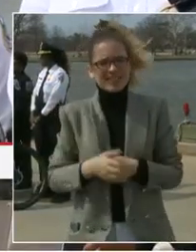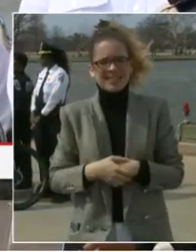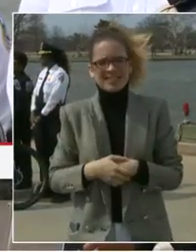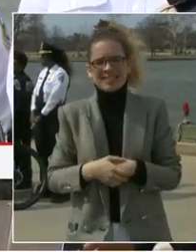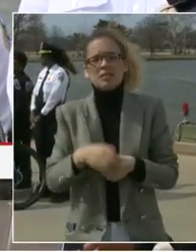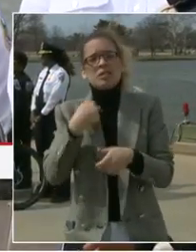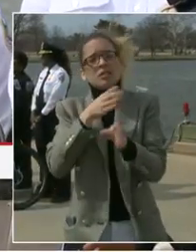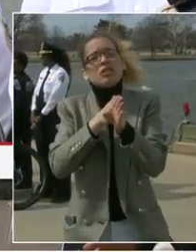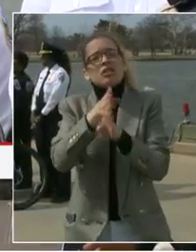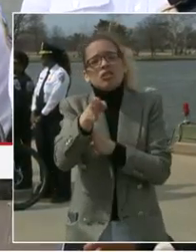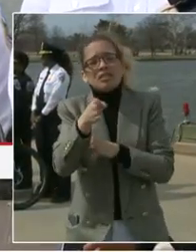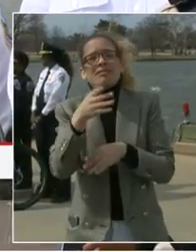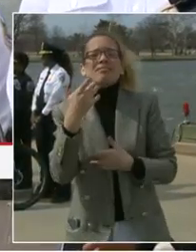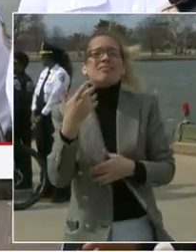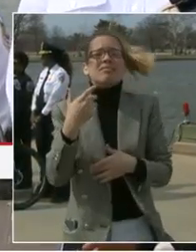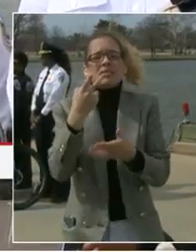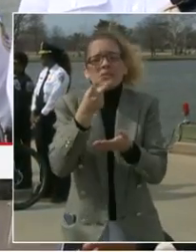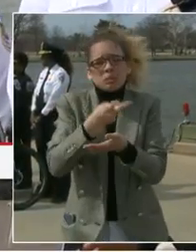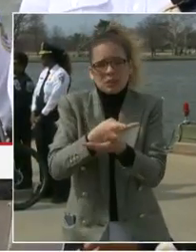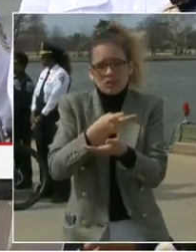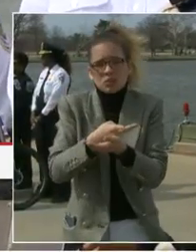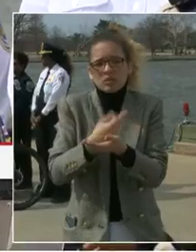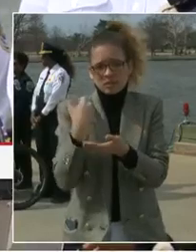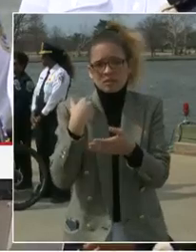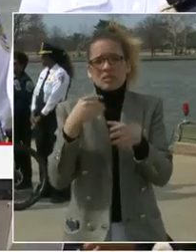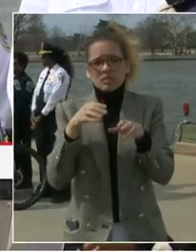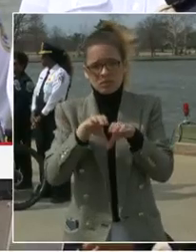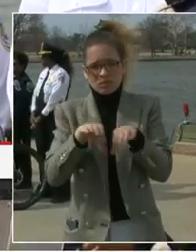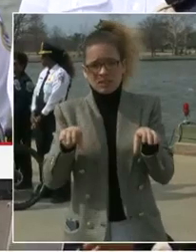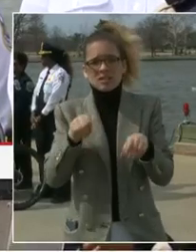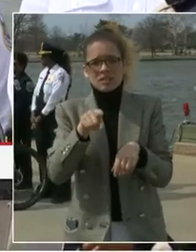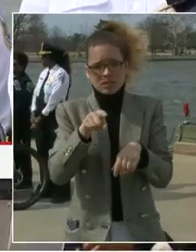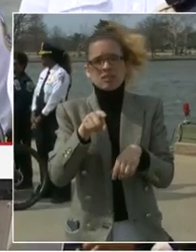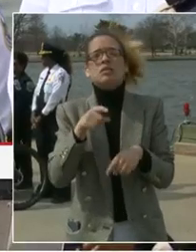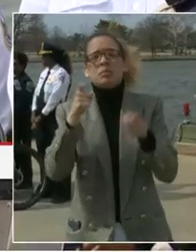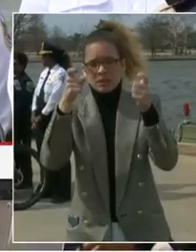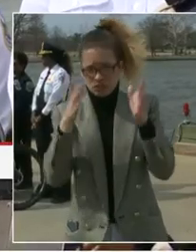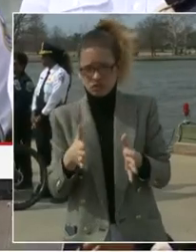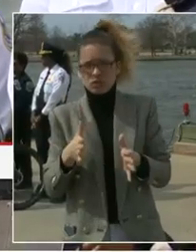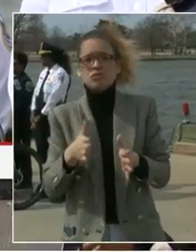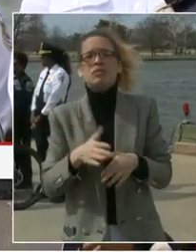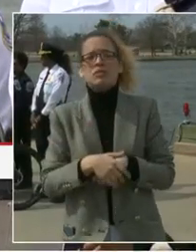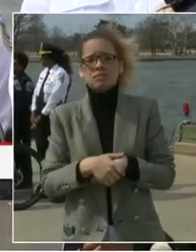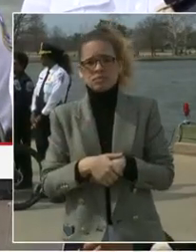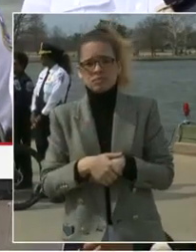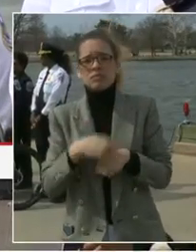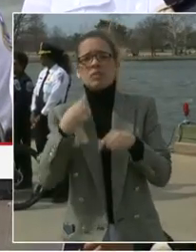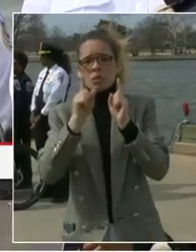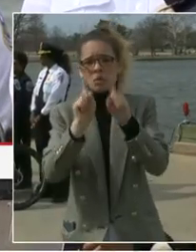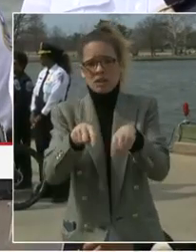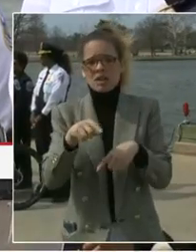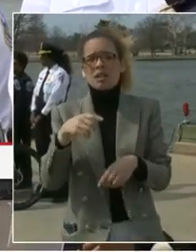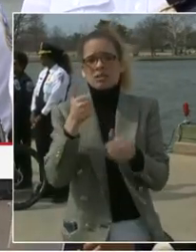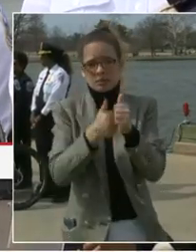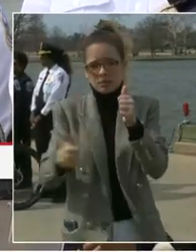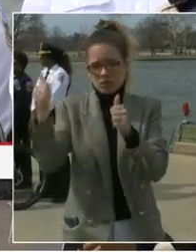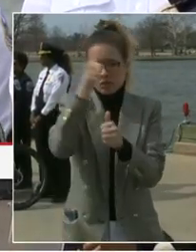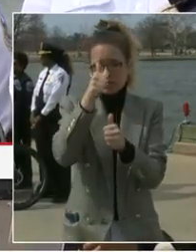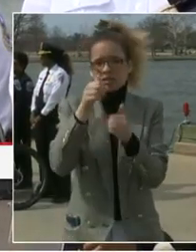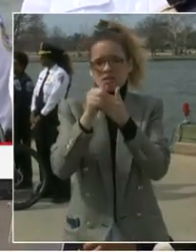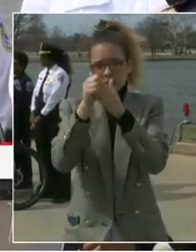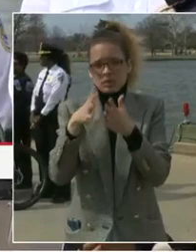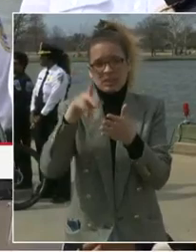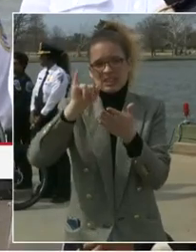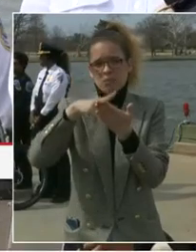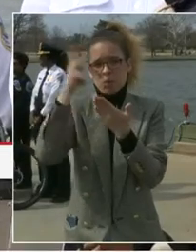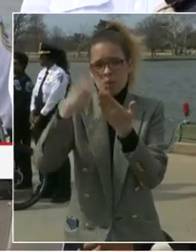earn a master's degree in public administration and to attend and complete the Naval Postgraduate School's Executive Leadership Program. Our department invests